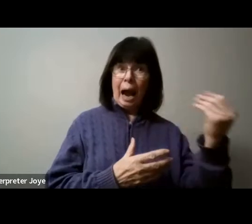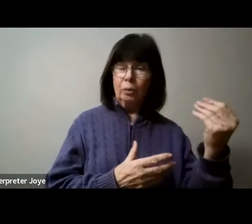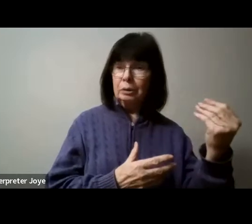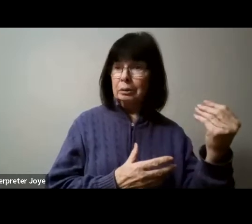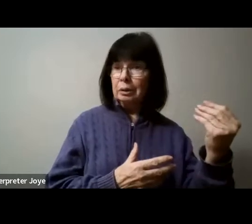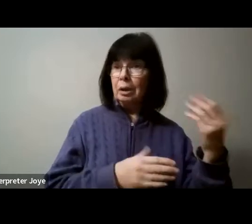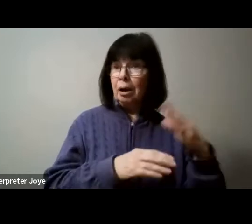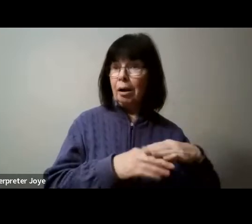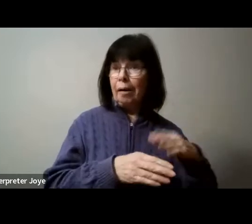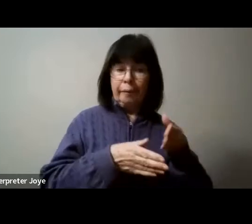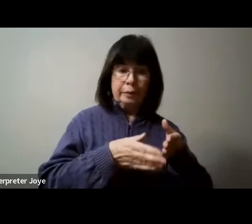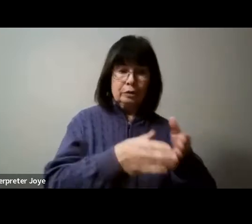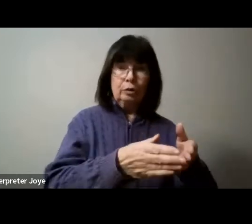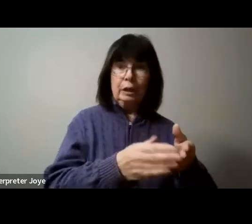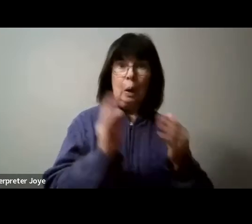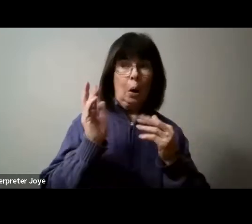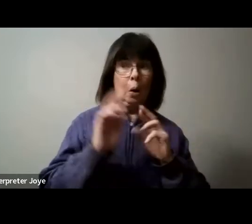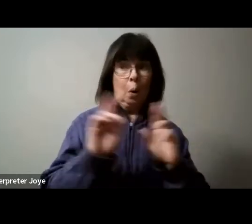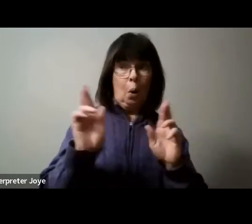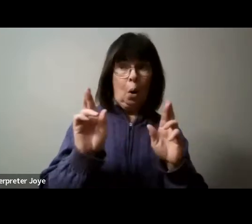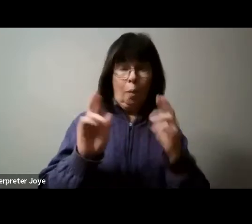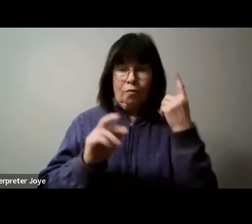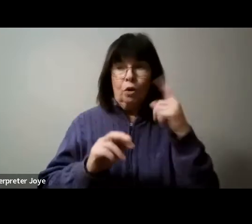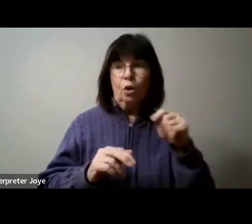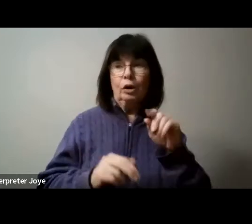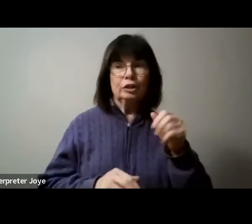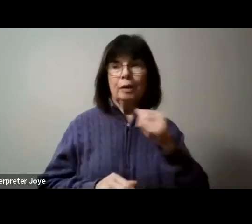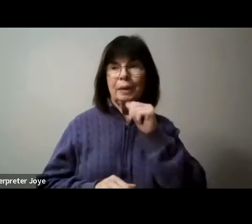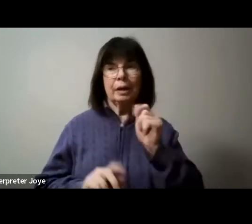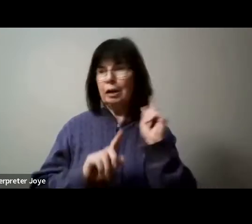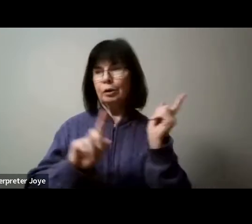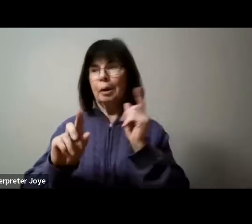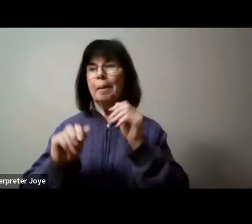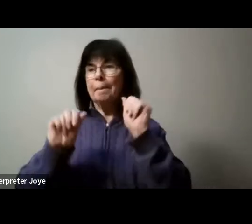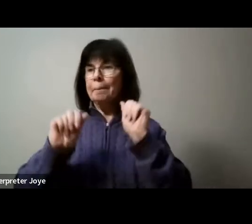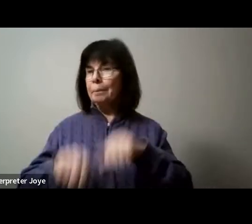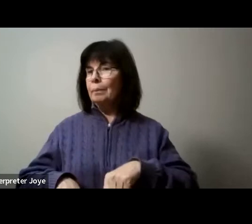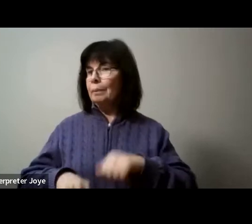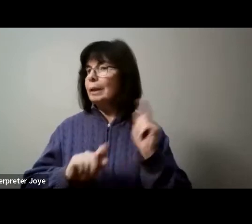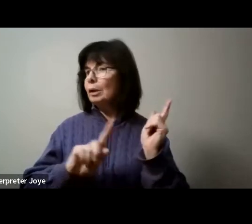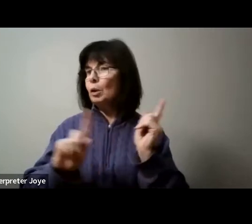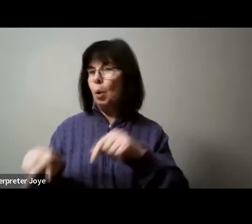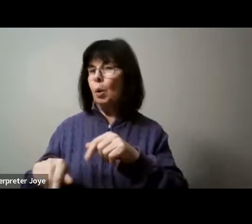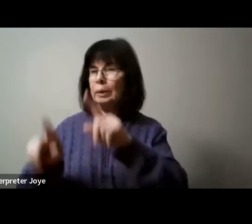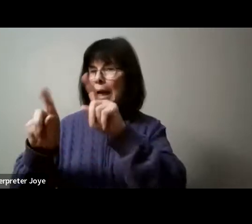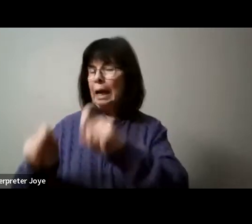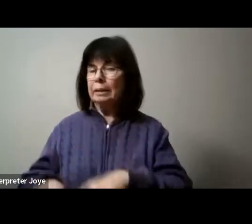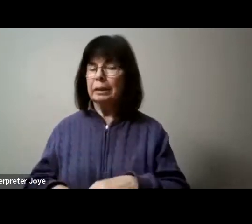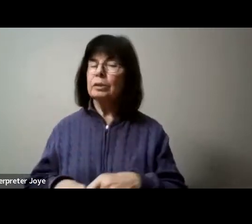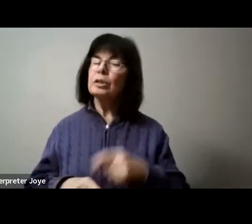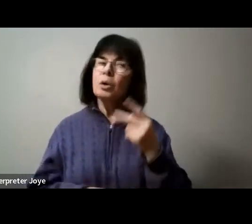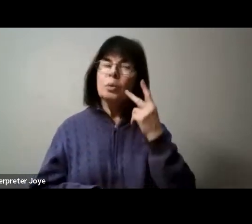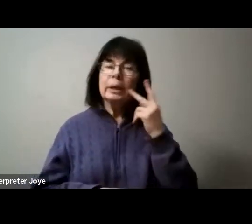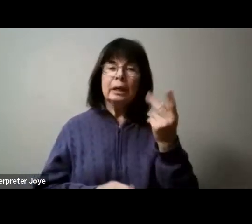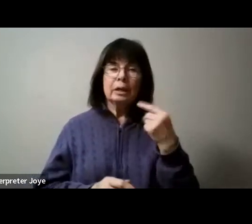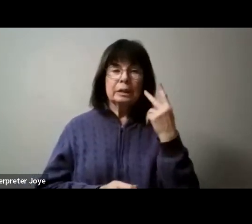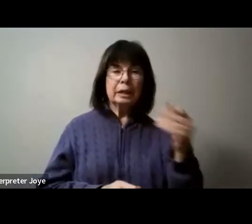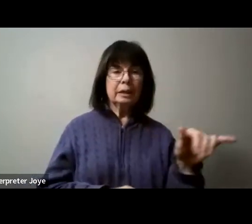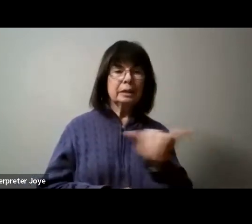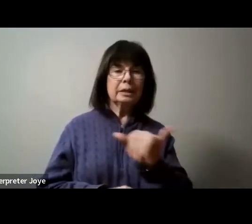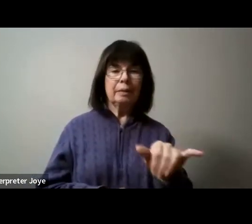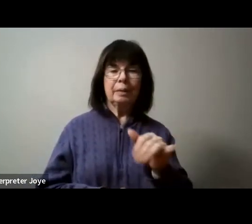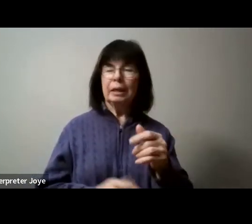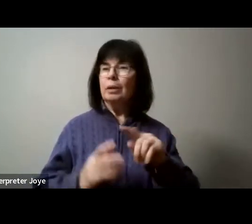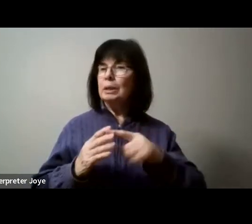hope for a job, and they're not going to go get tested. And so I think we're still encountering the same things that we encountered at the beginning of the